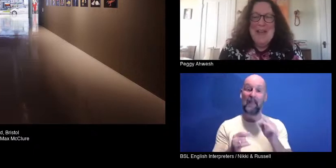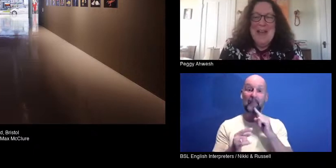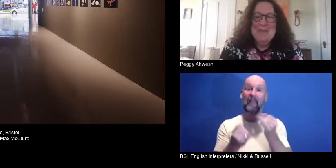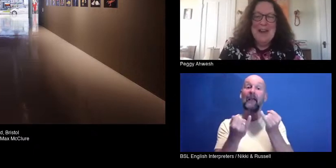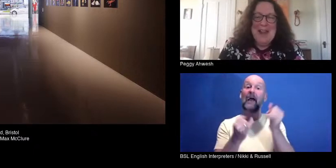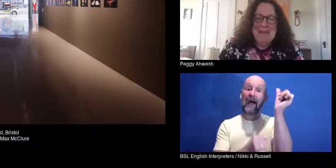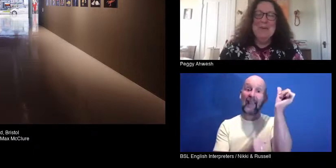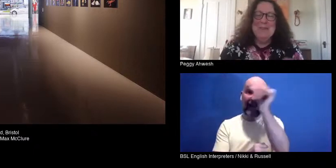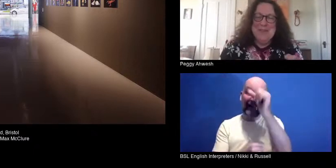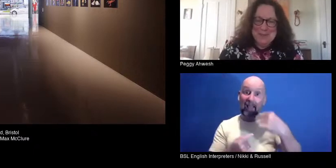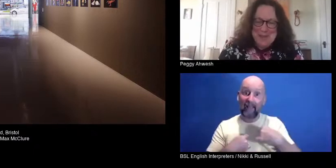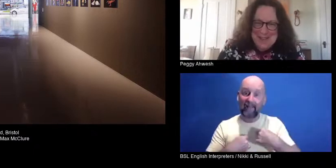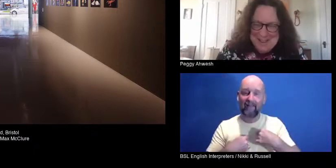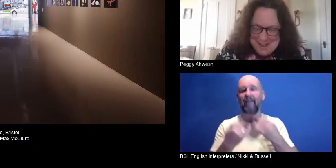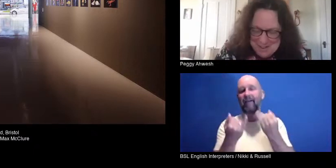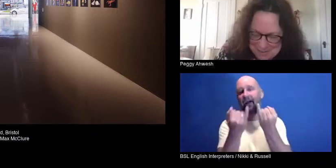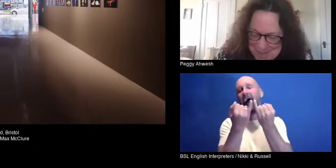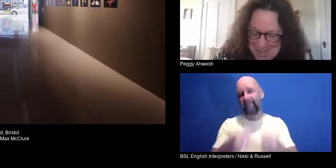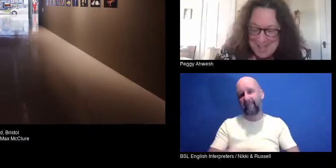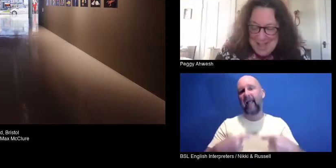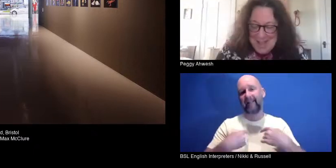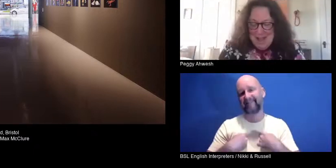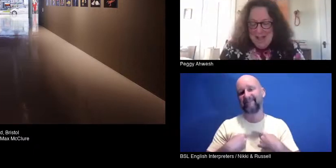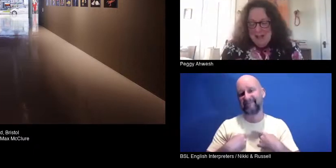I am not able to, you know,